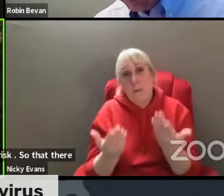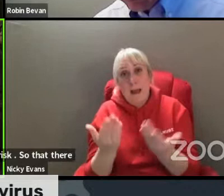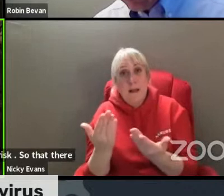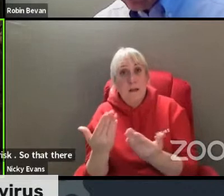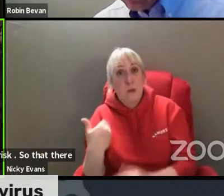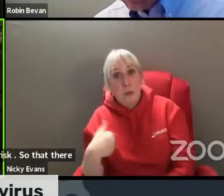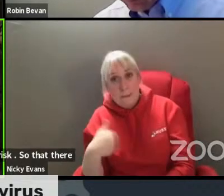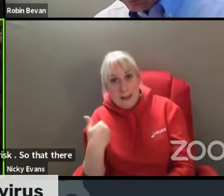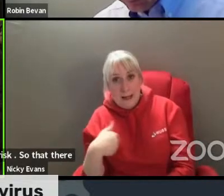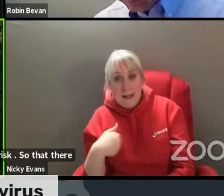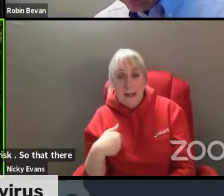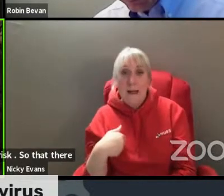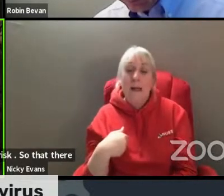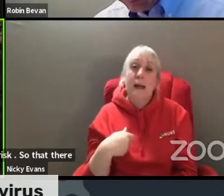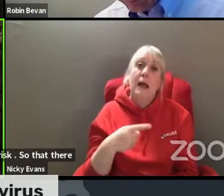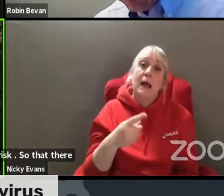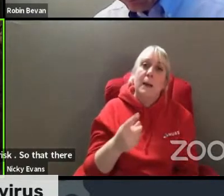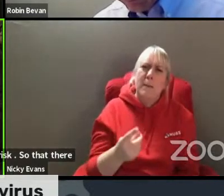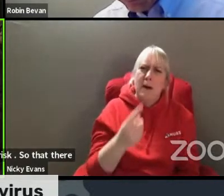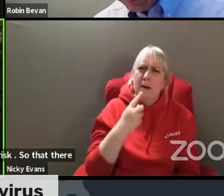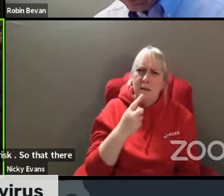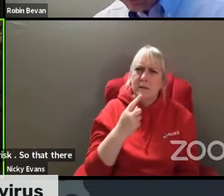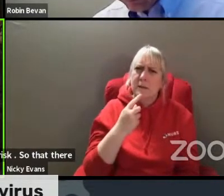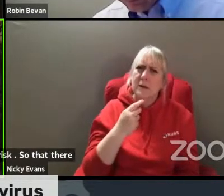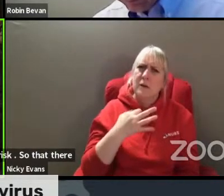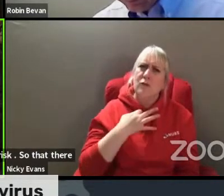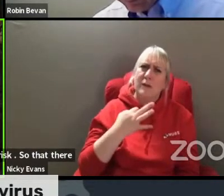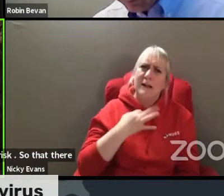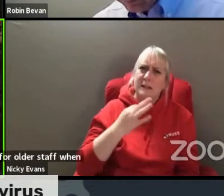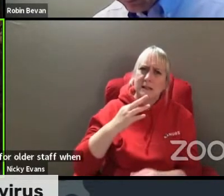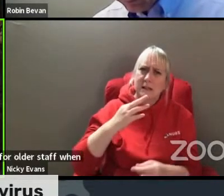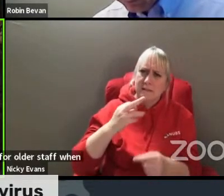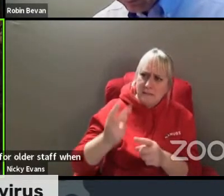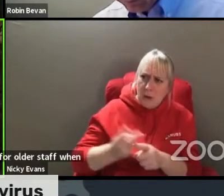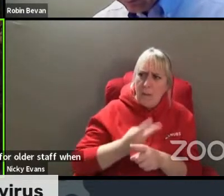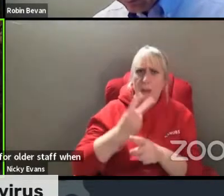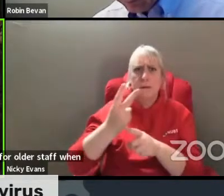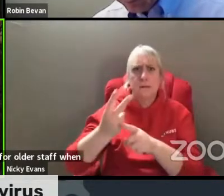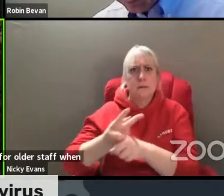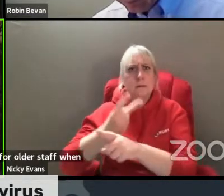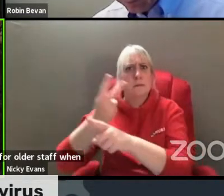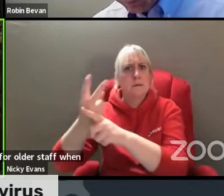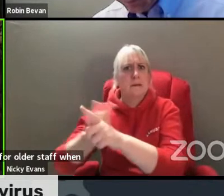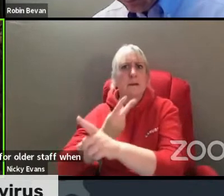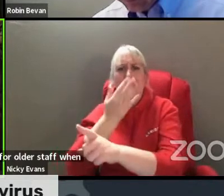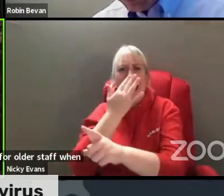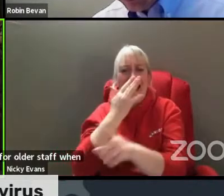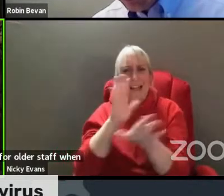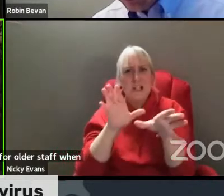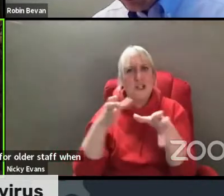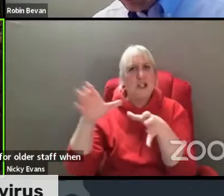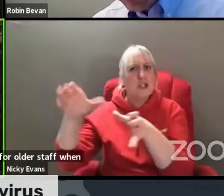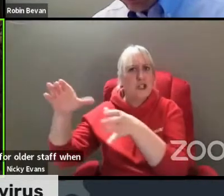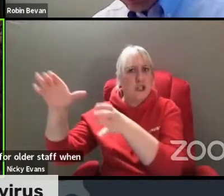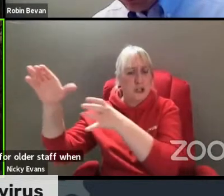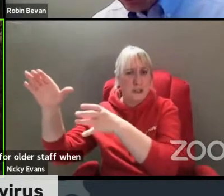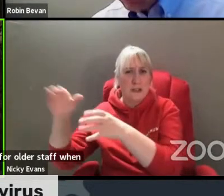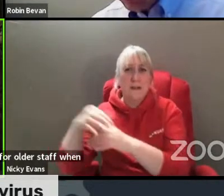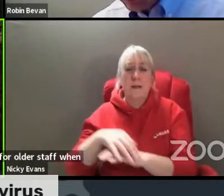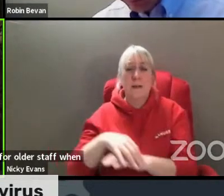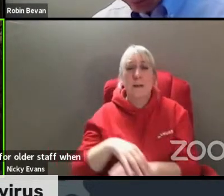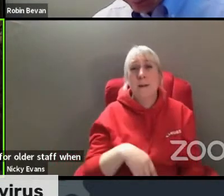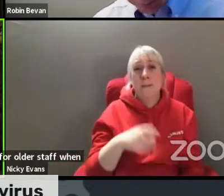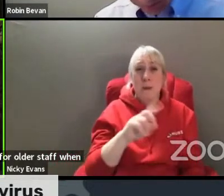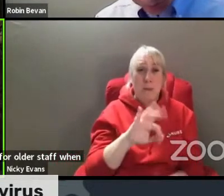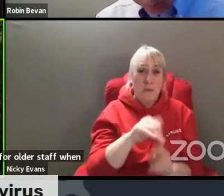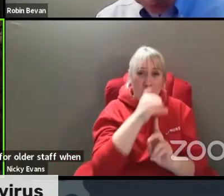is the fundamental question. And we now understand that all over 50s and all the people aged 16 to